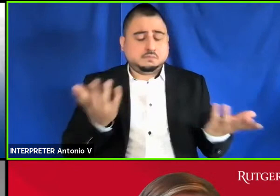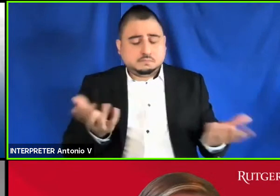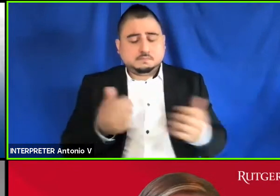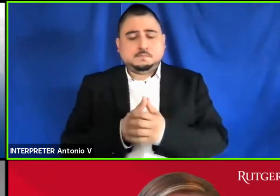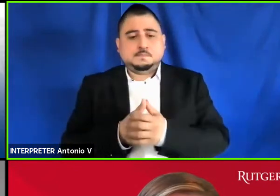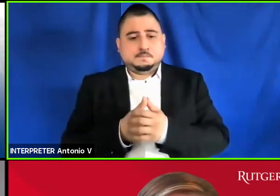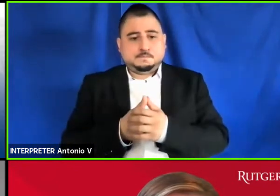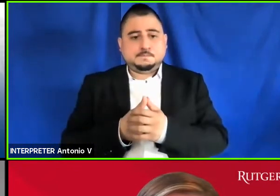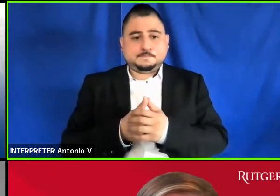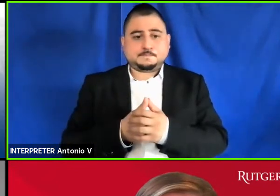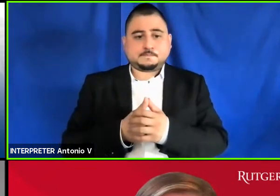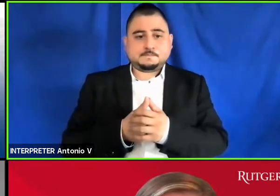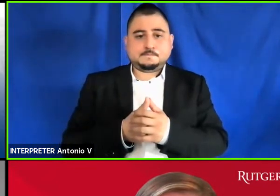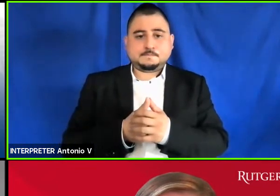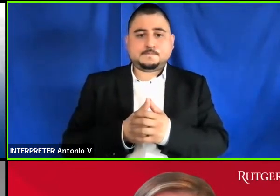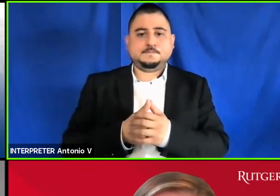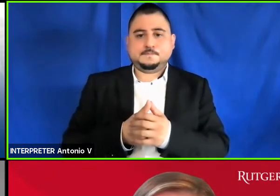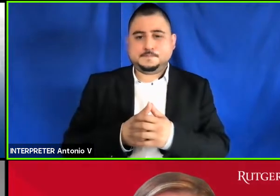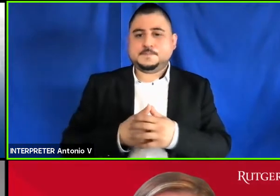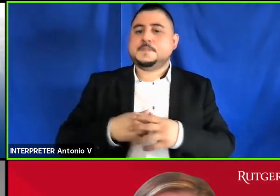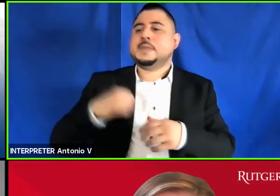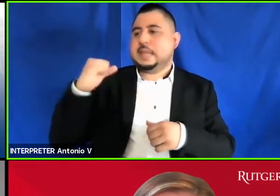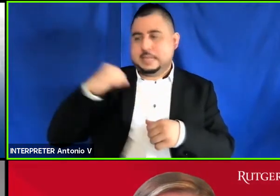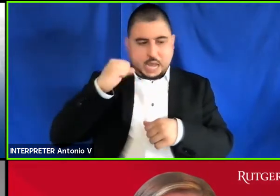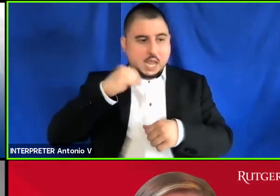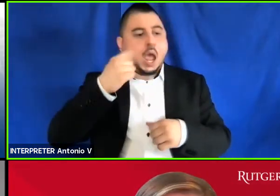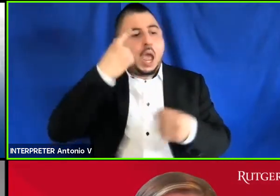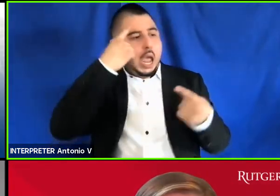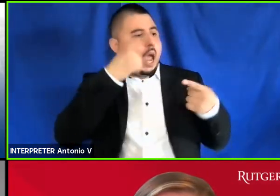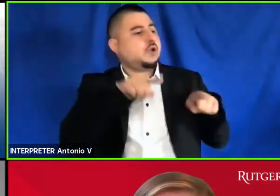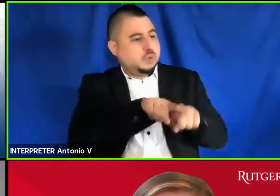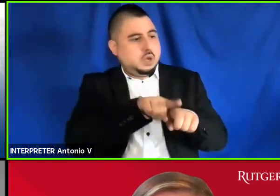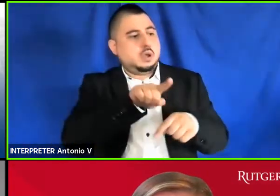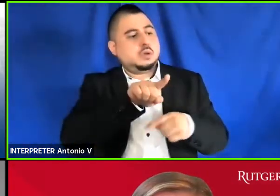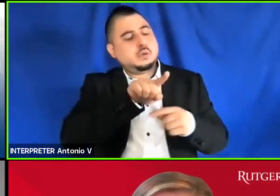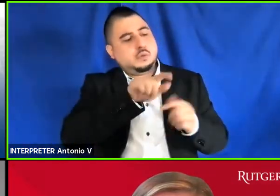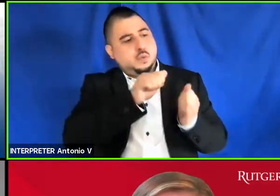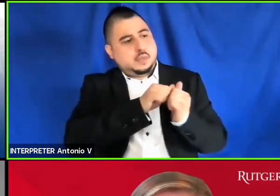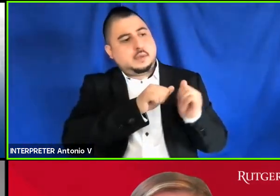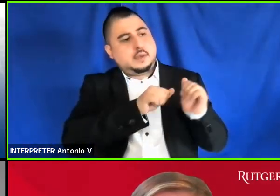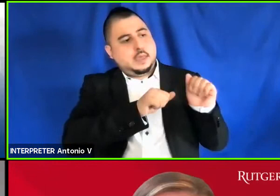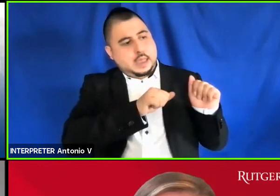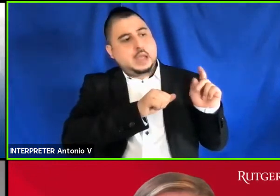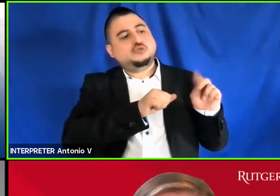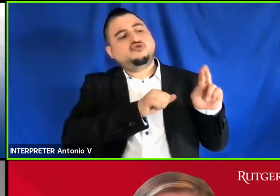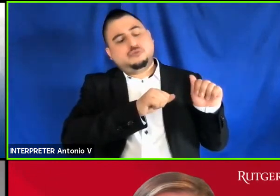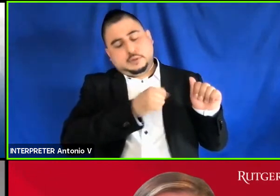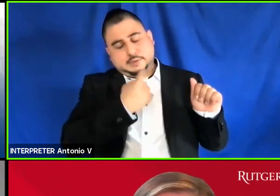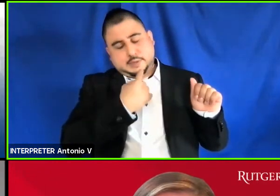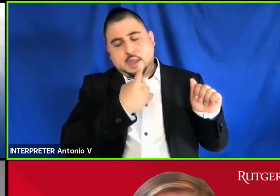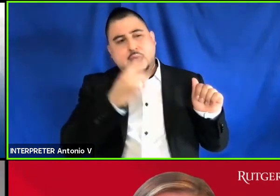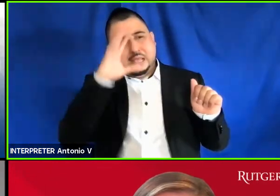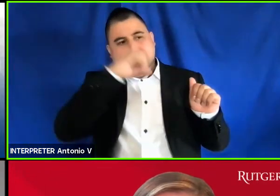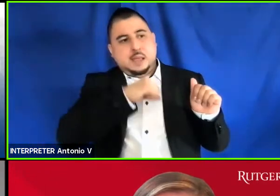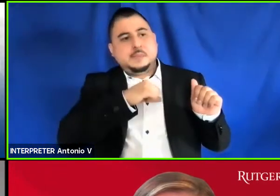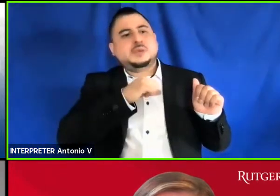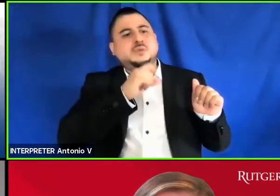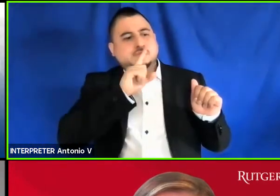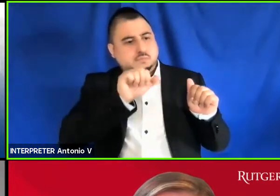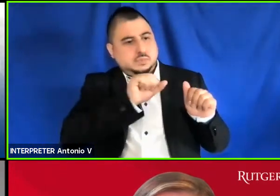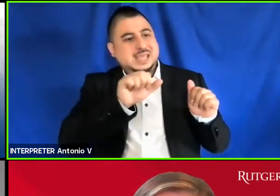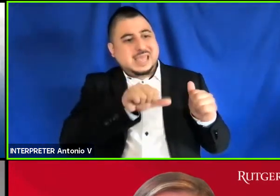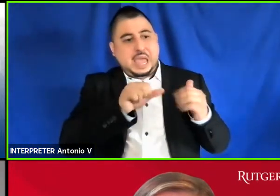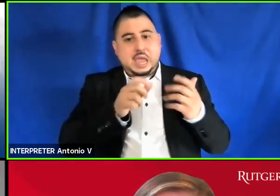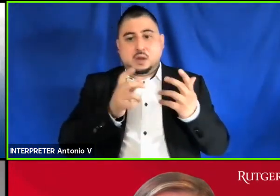Yes, I agree with what Andrea said, that they I think the assumption was that they would be able to